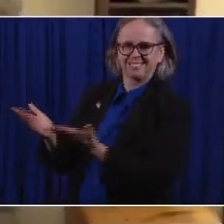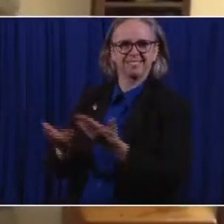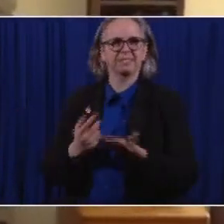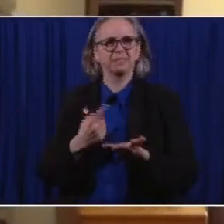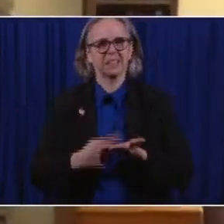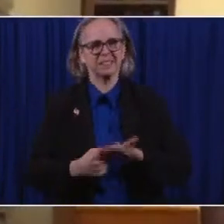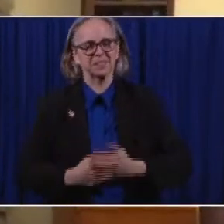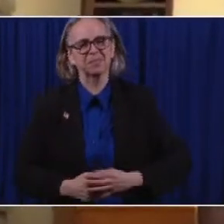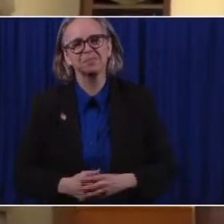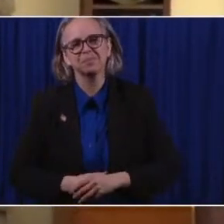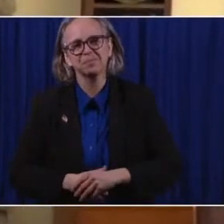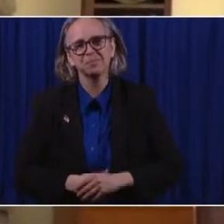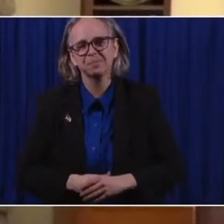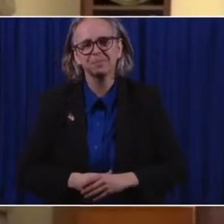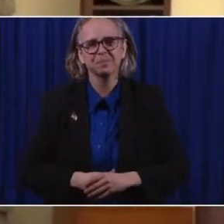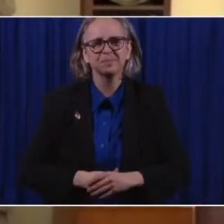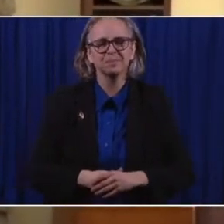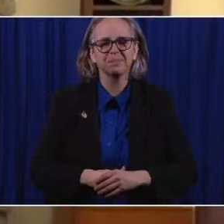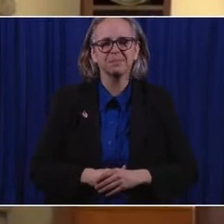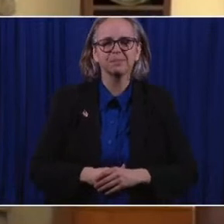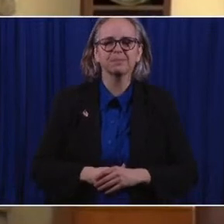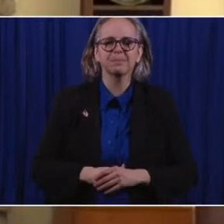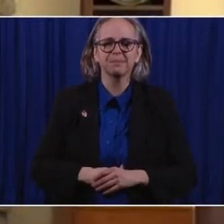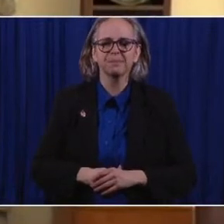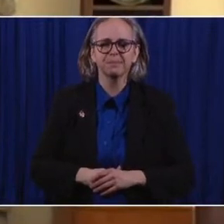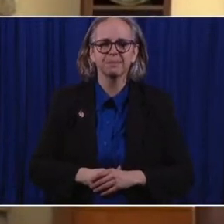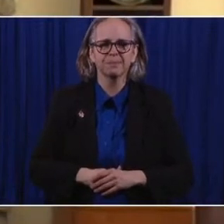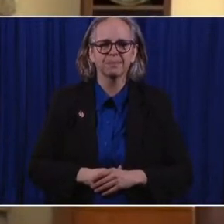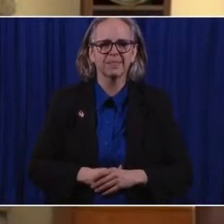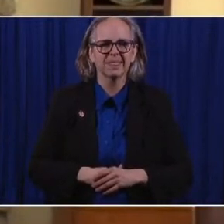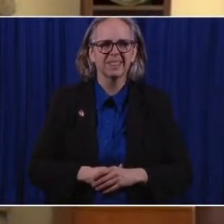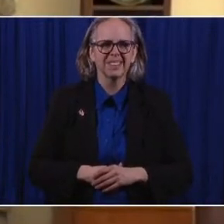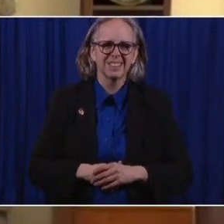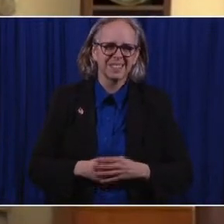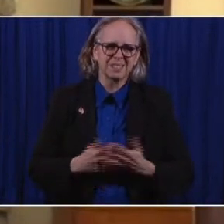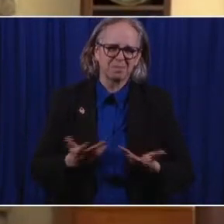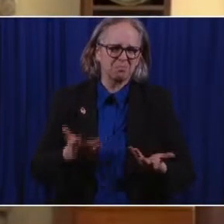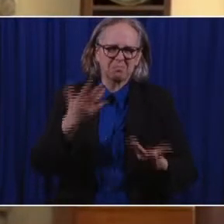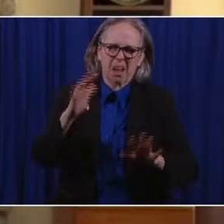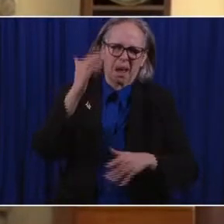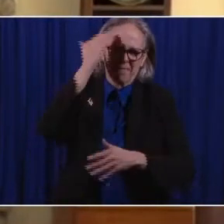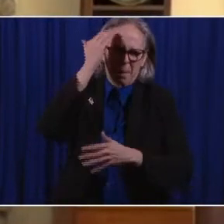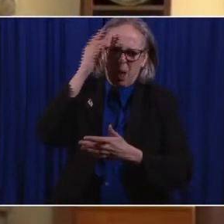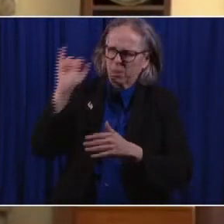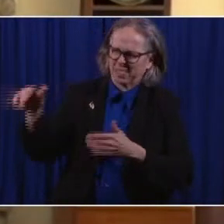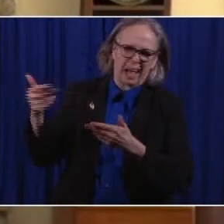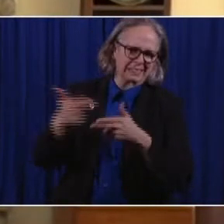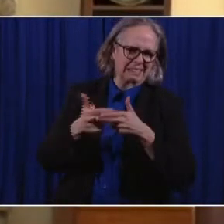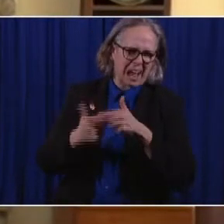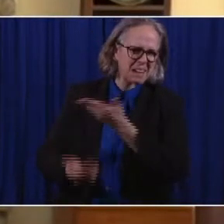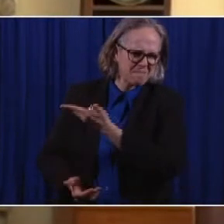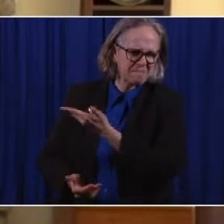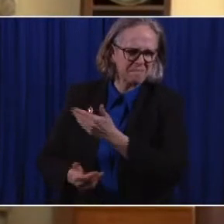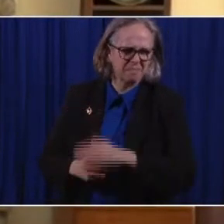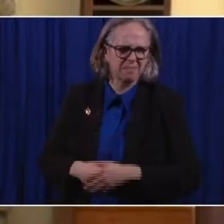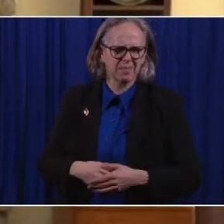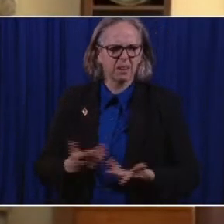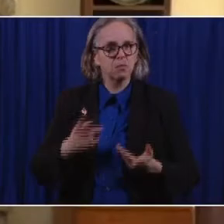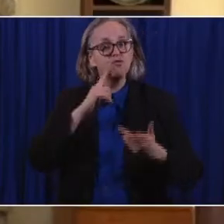The first data you will see, of course, is our standard slide. We're fairly flat, as you can